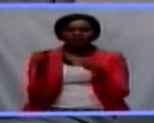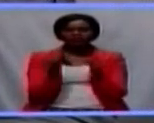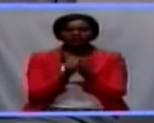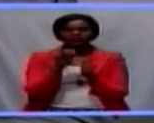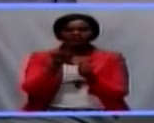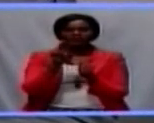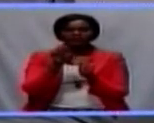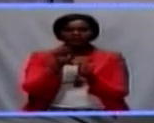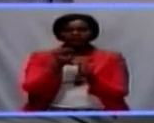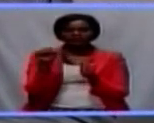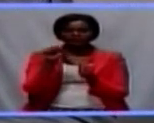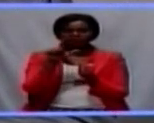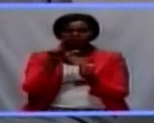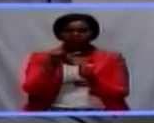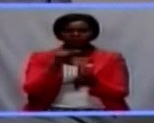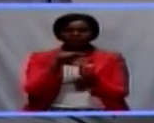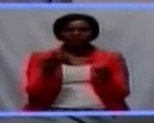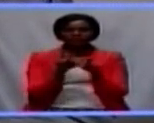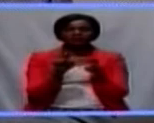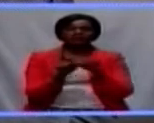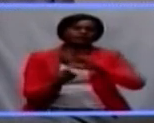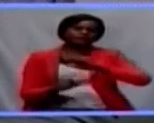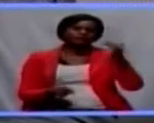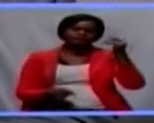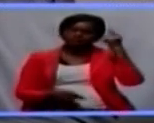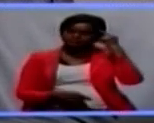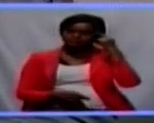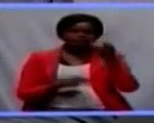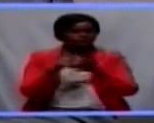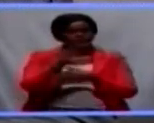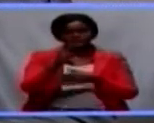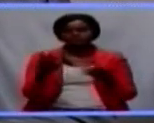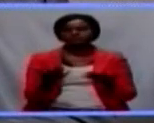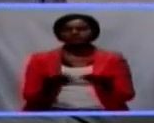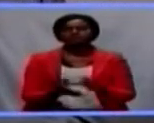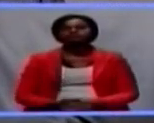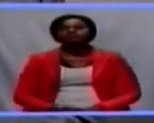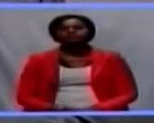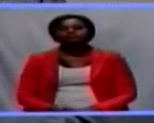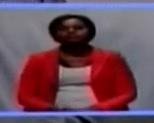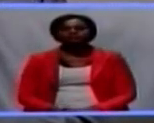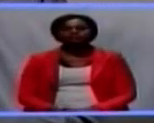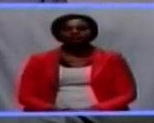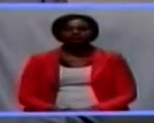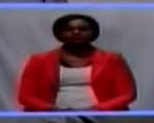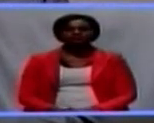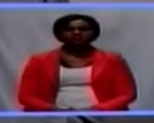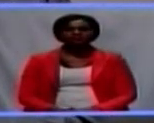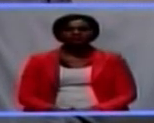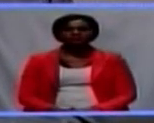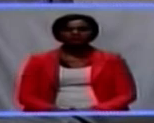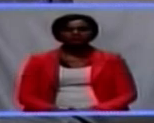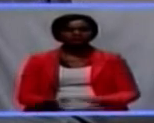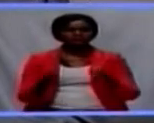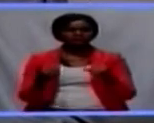vessel get seized and forfeited to the state without compensation, okay? Now, what used